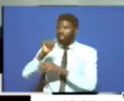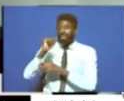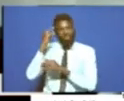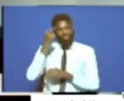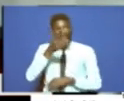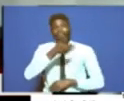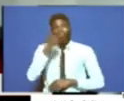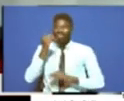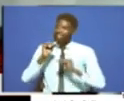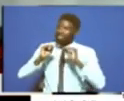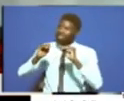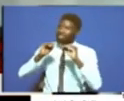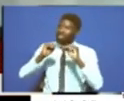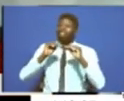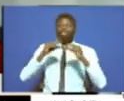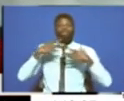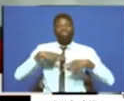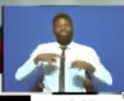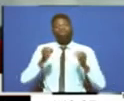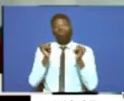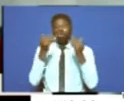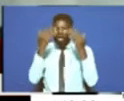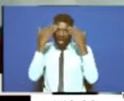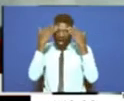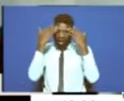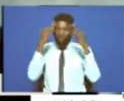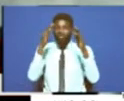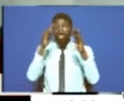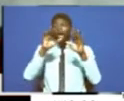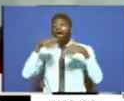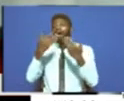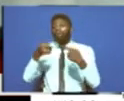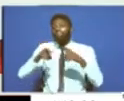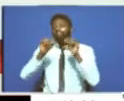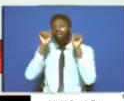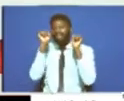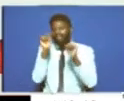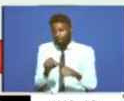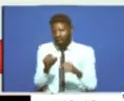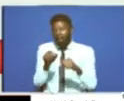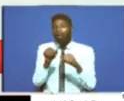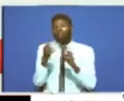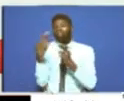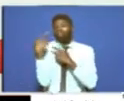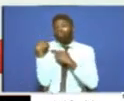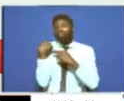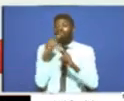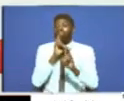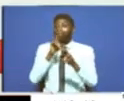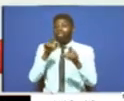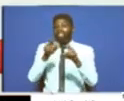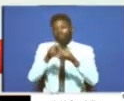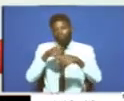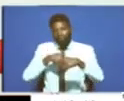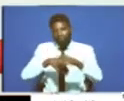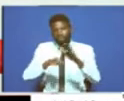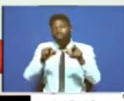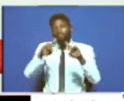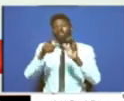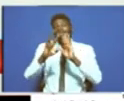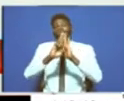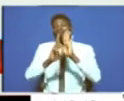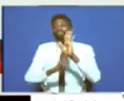election coverage and reporting as well as law governing media conduct. We don't rush to revocation. It is a process